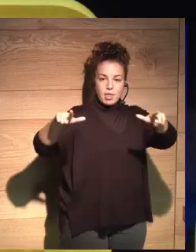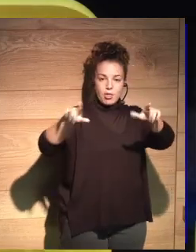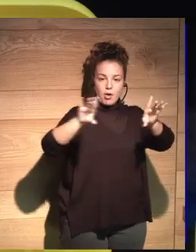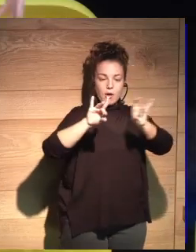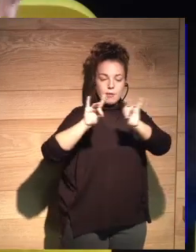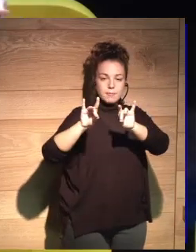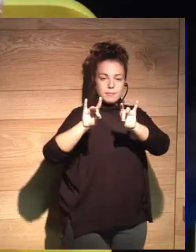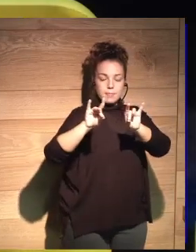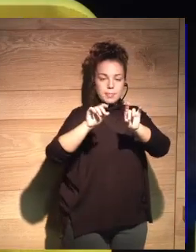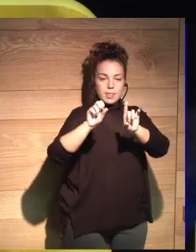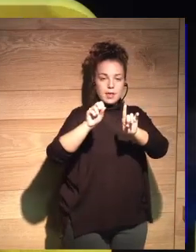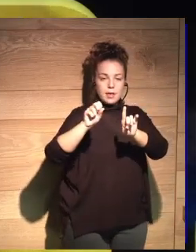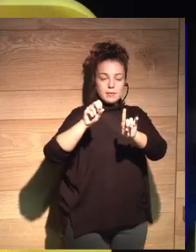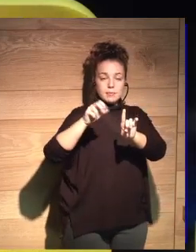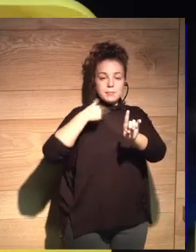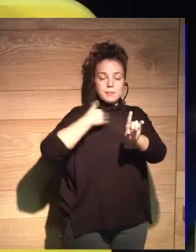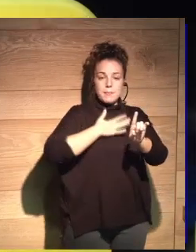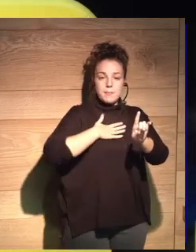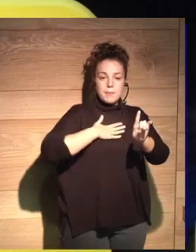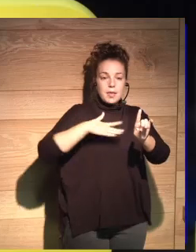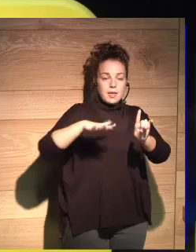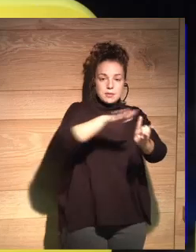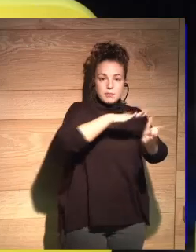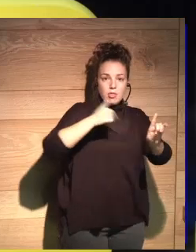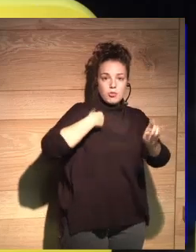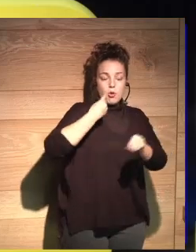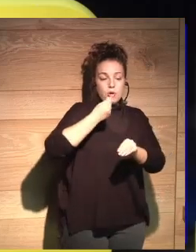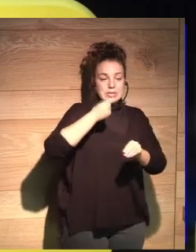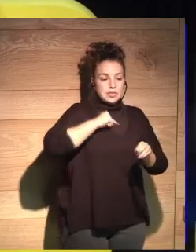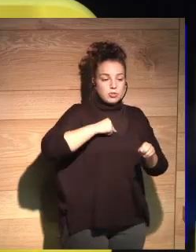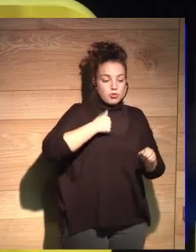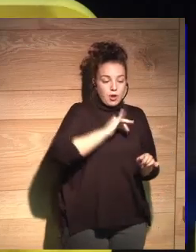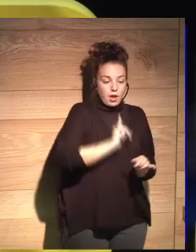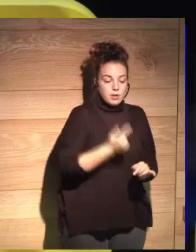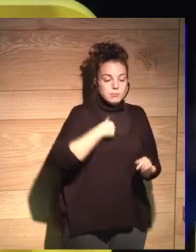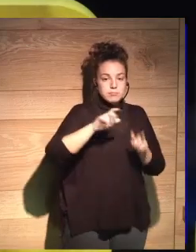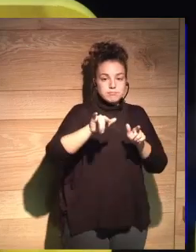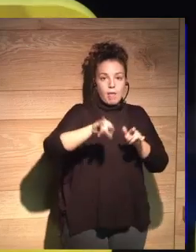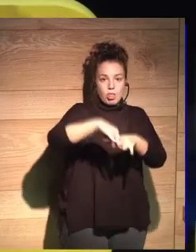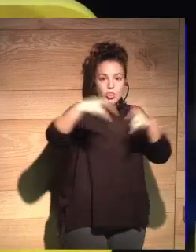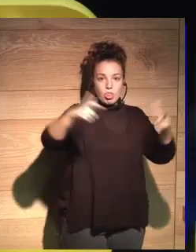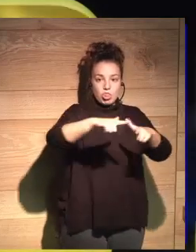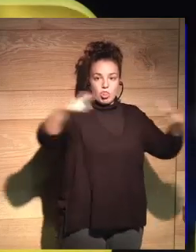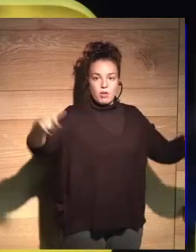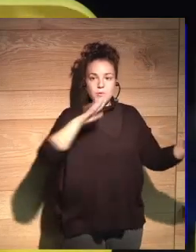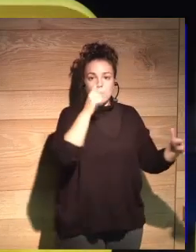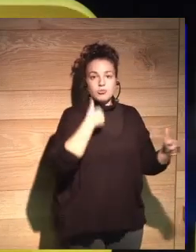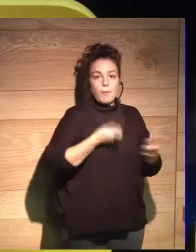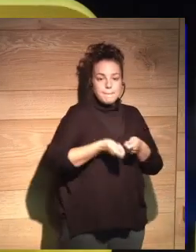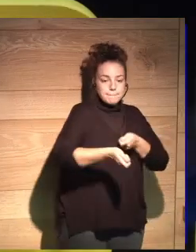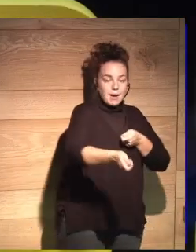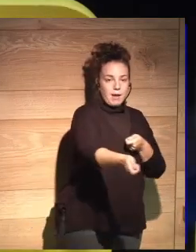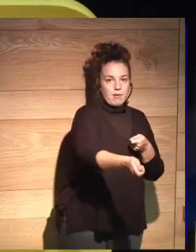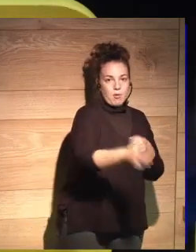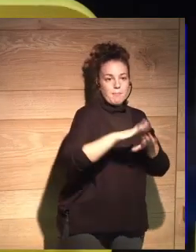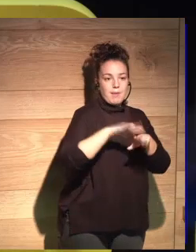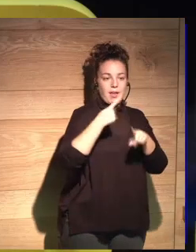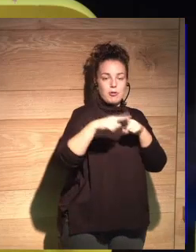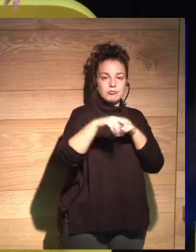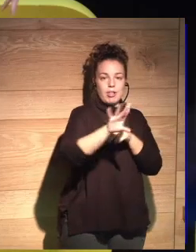I feel I'm in, would be expanded because I have a long rod. If I'm driving, to some extent, my